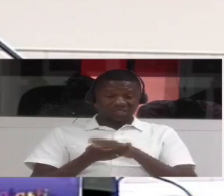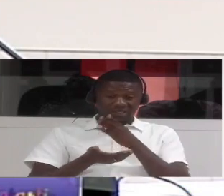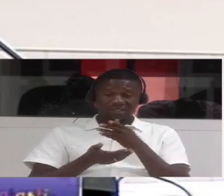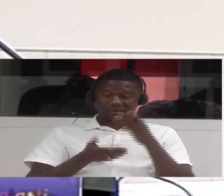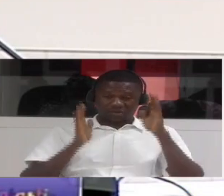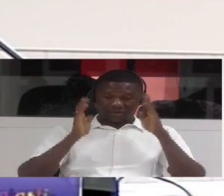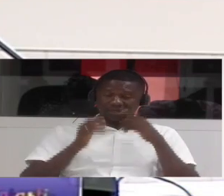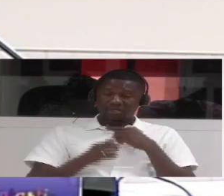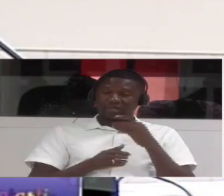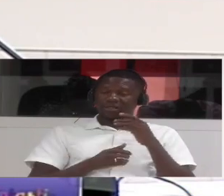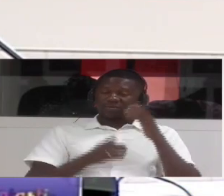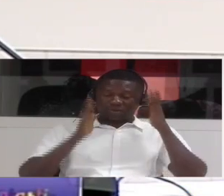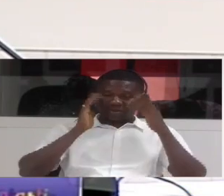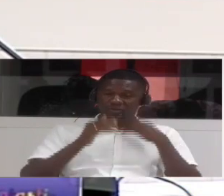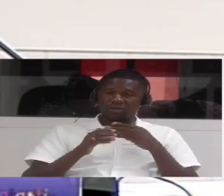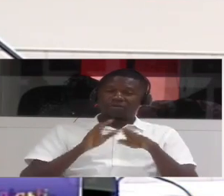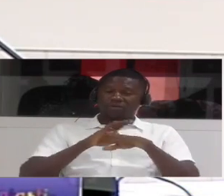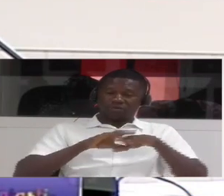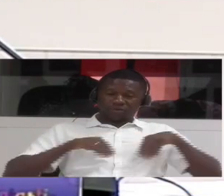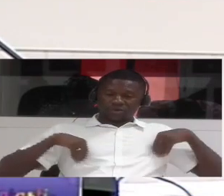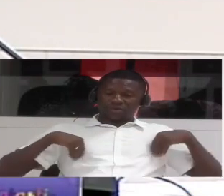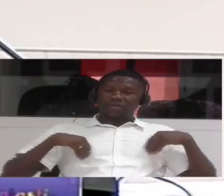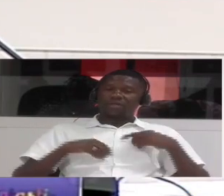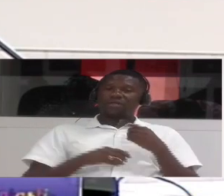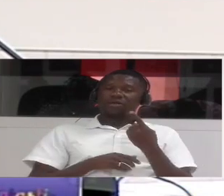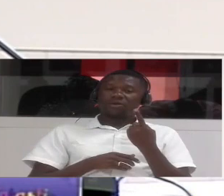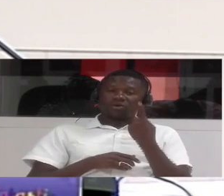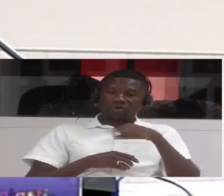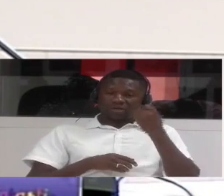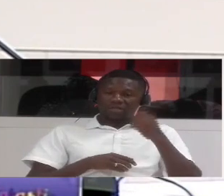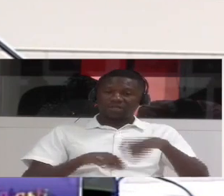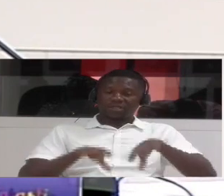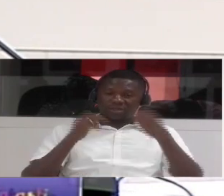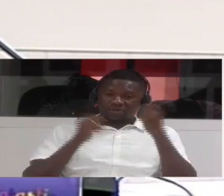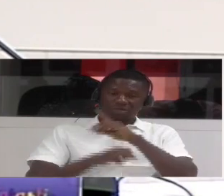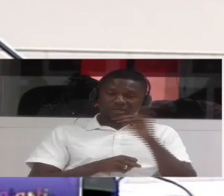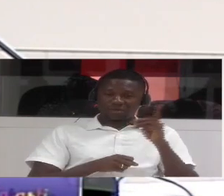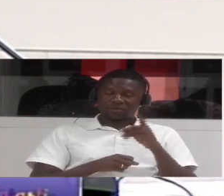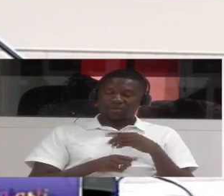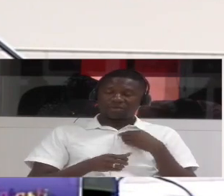case was eventually withdrawn. The $100,000, I have to correct that,